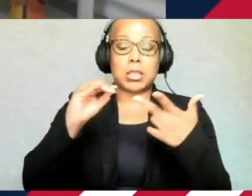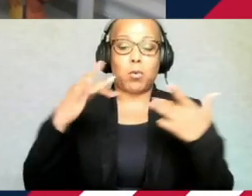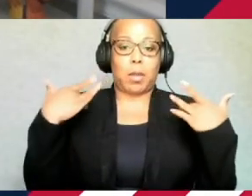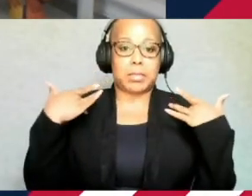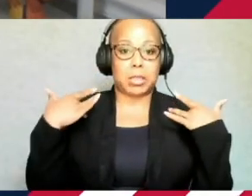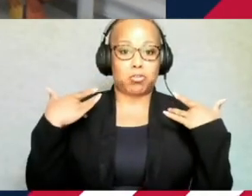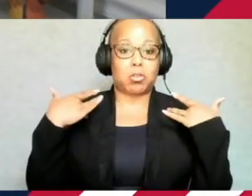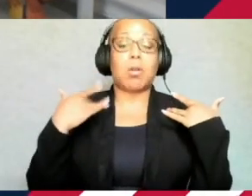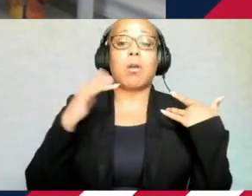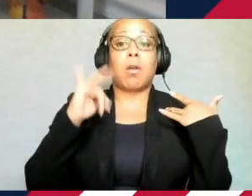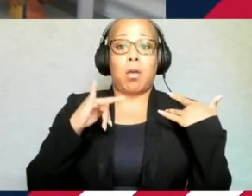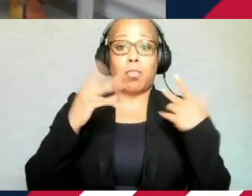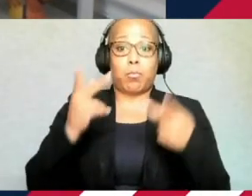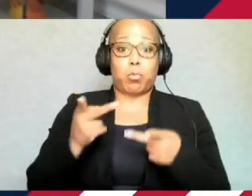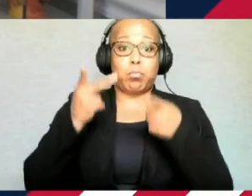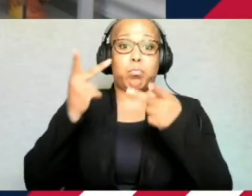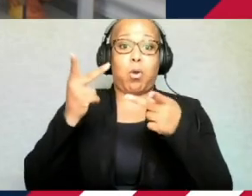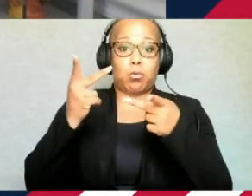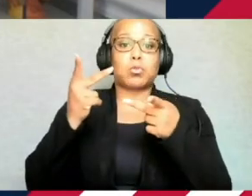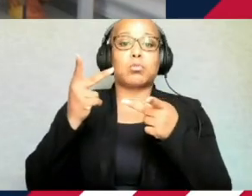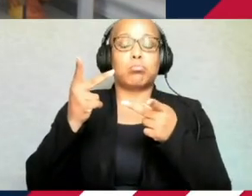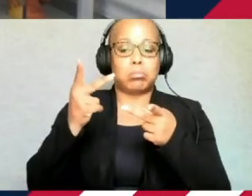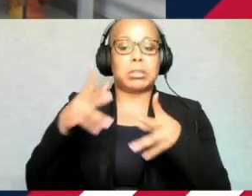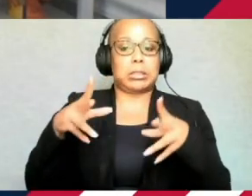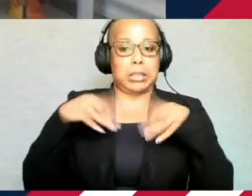The proposal is adopted.